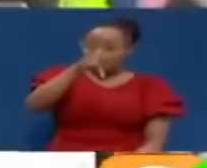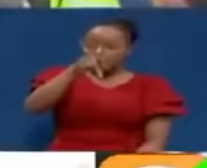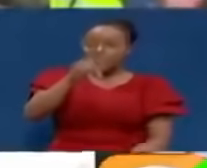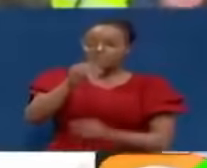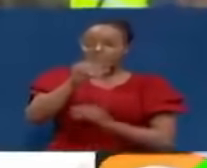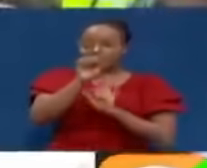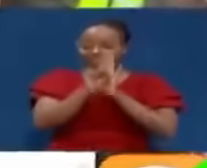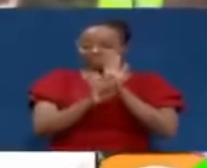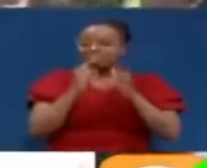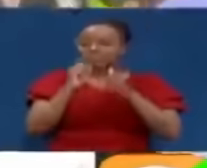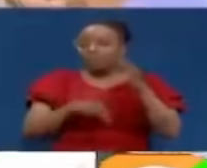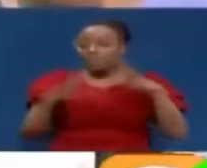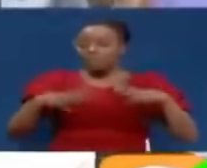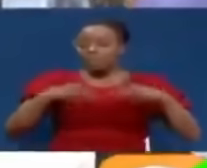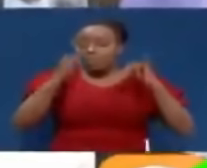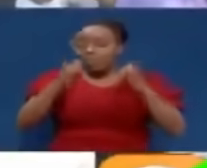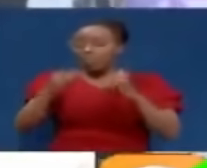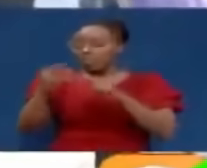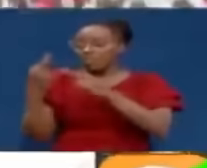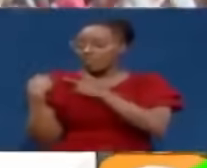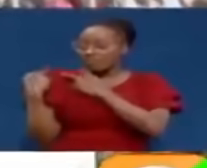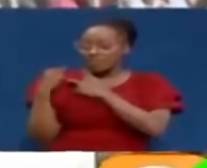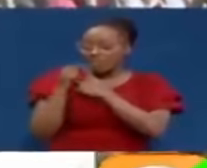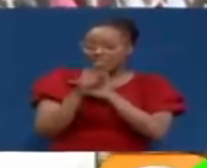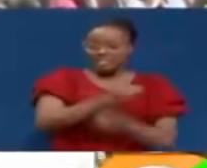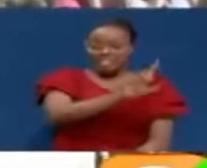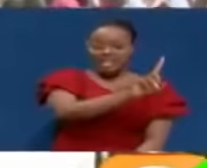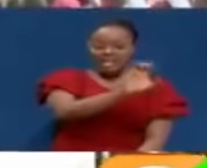system, saying individuals behind the deep state tag